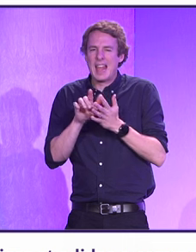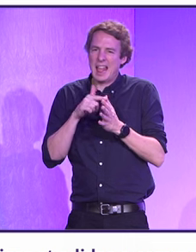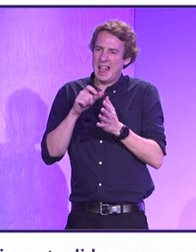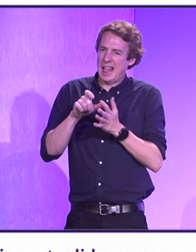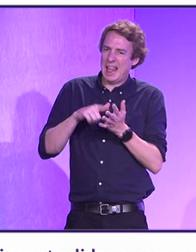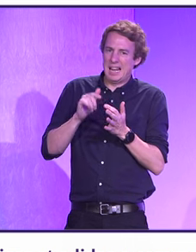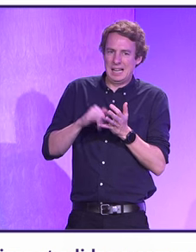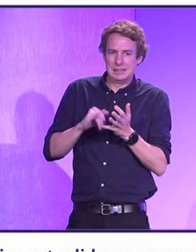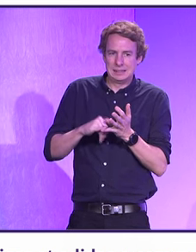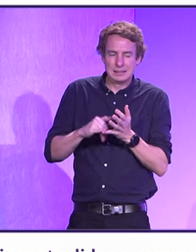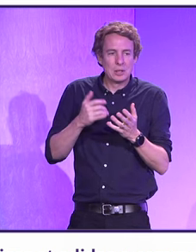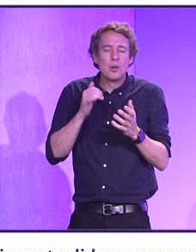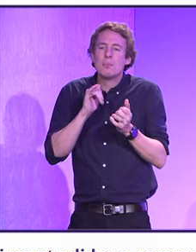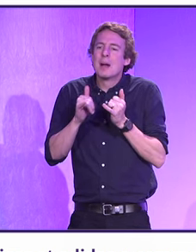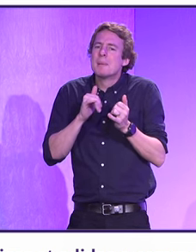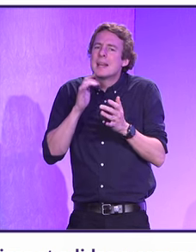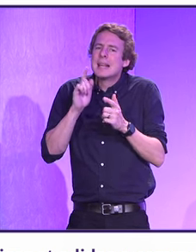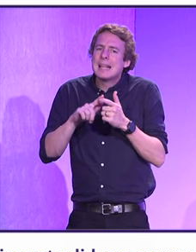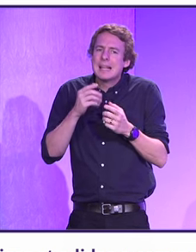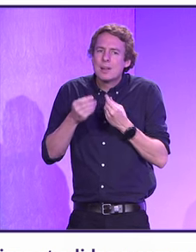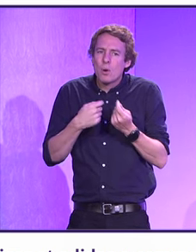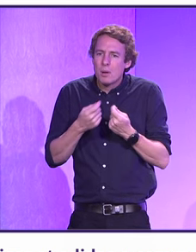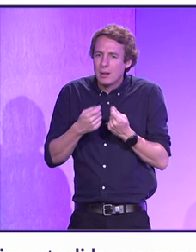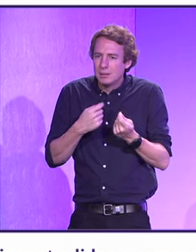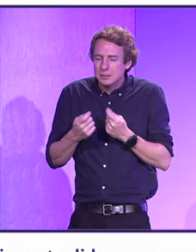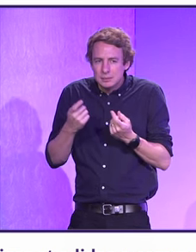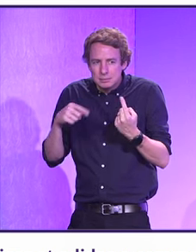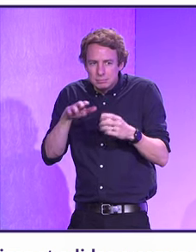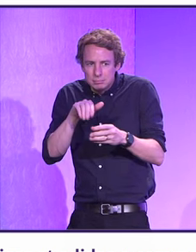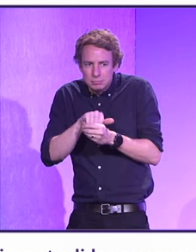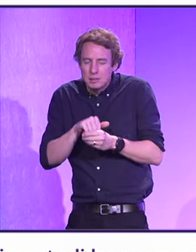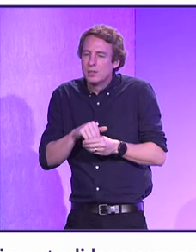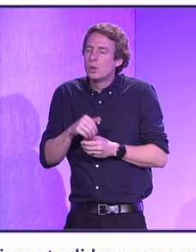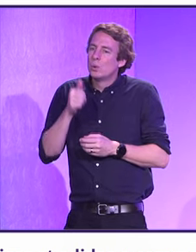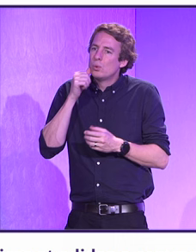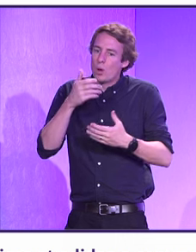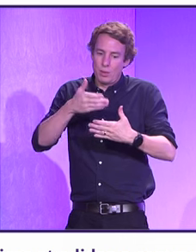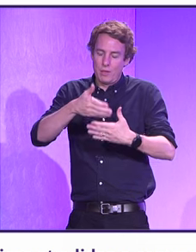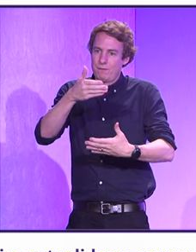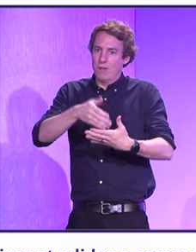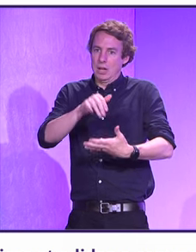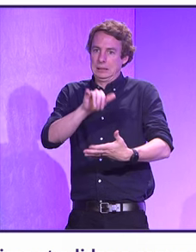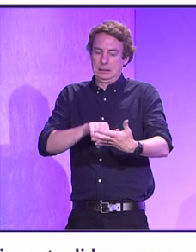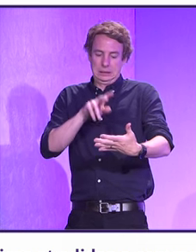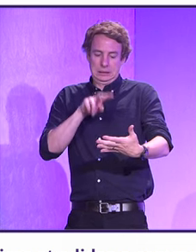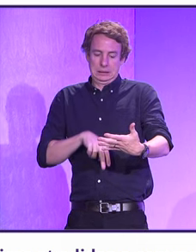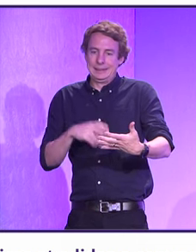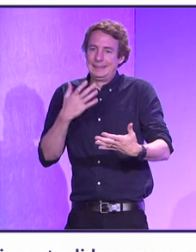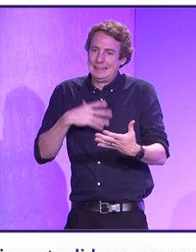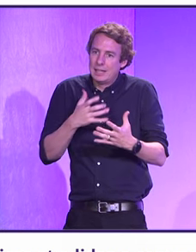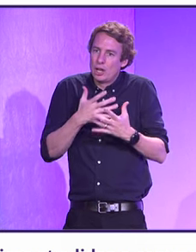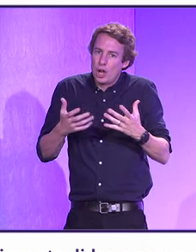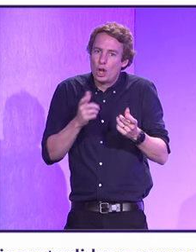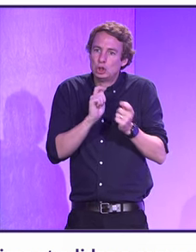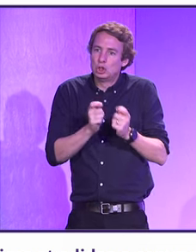work in e-commerce, for example, it's very clear that the front end needs to have much more changes during the